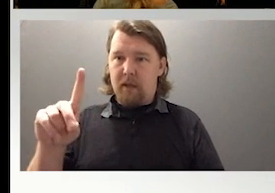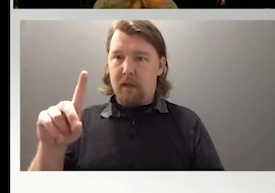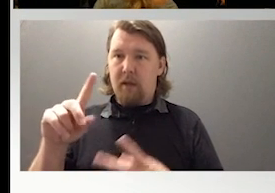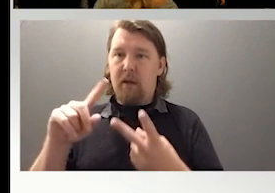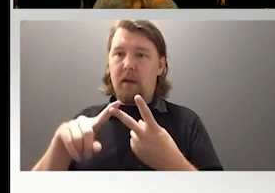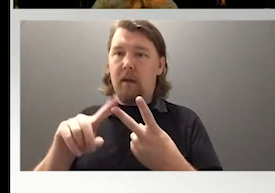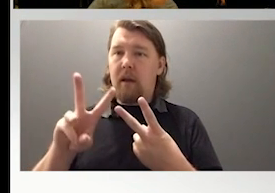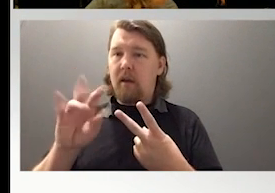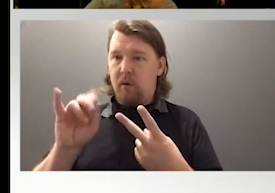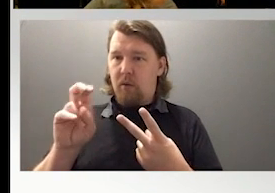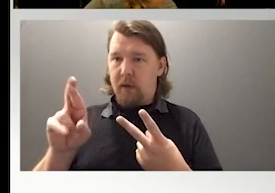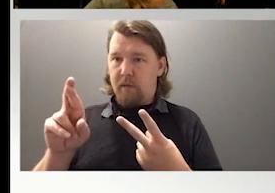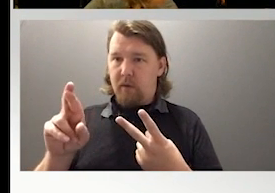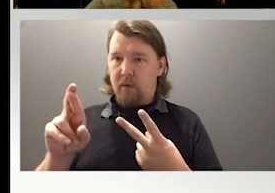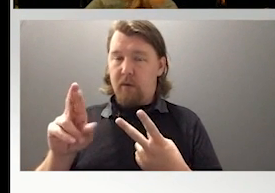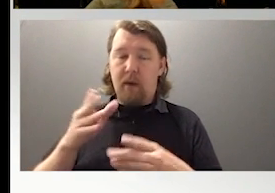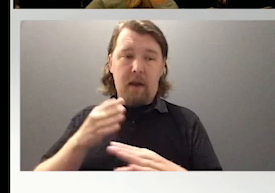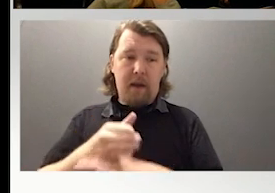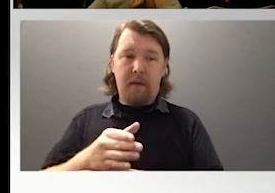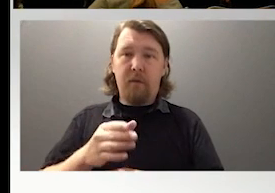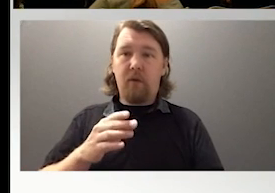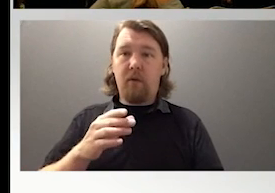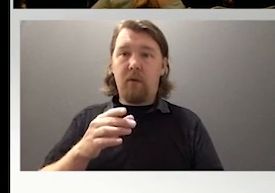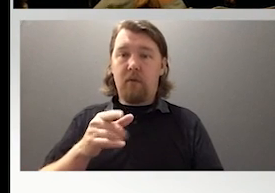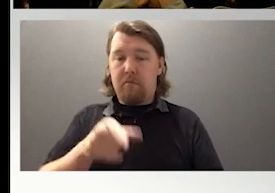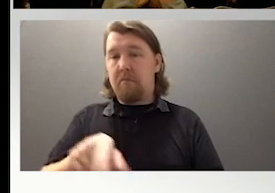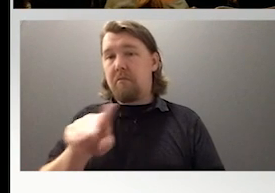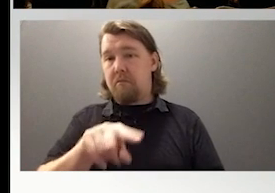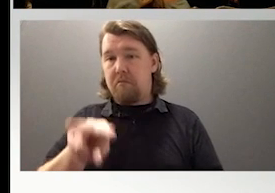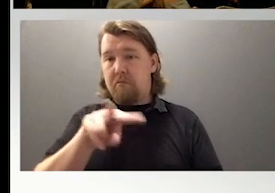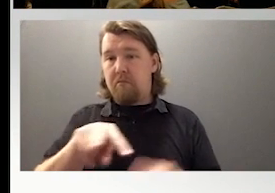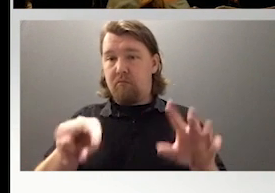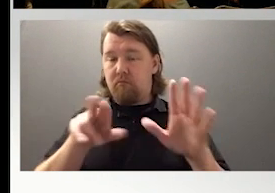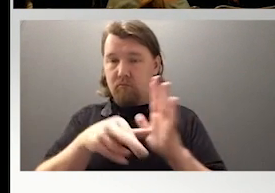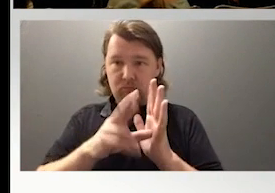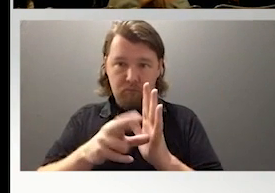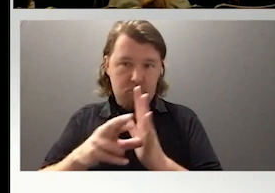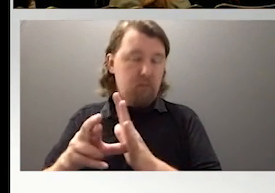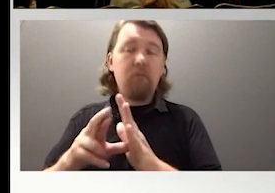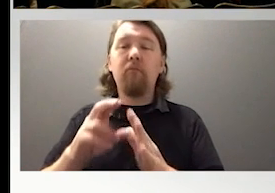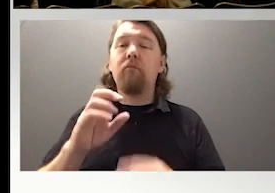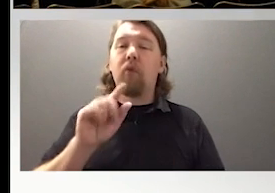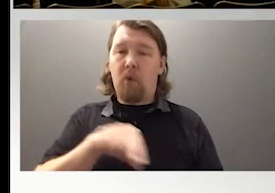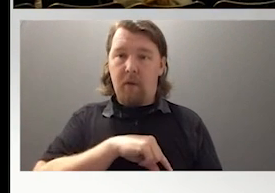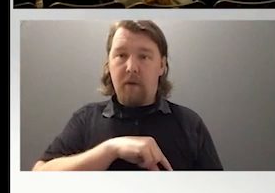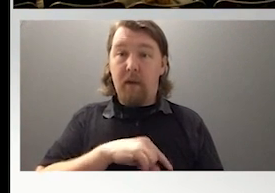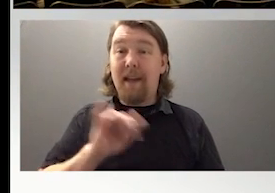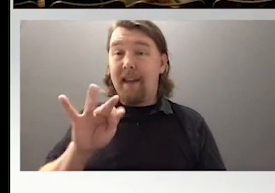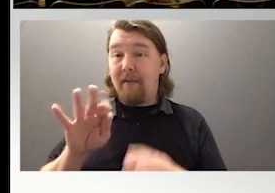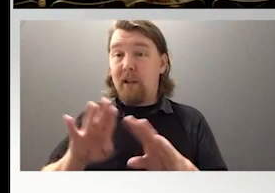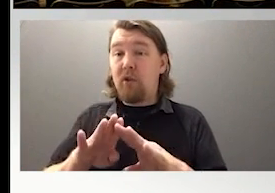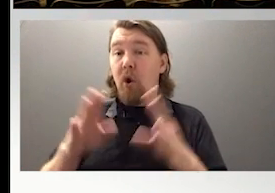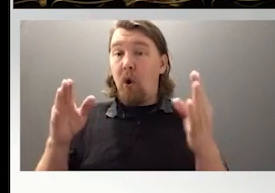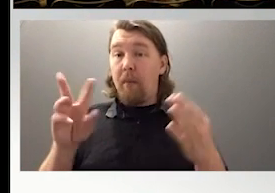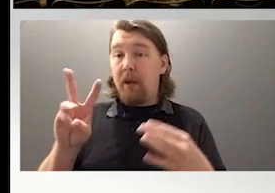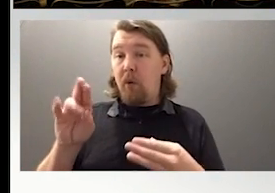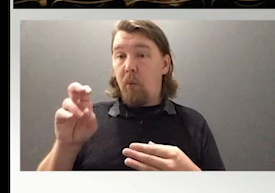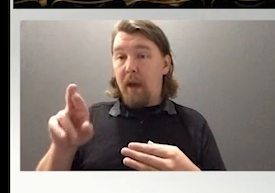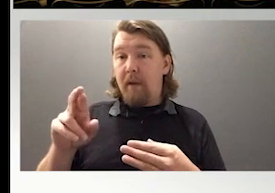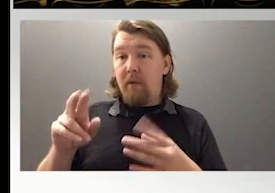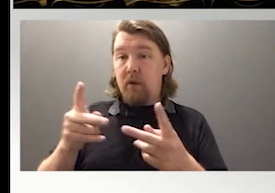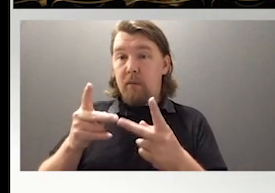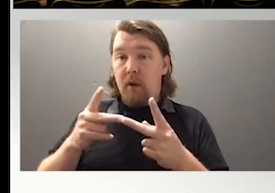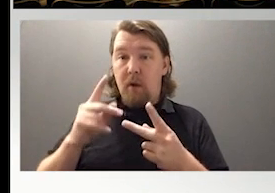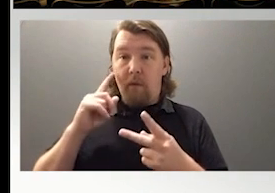waiver. Once they're determined eligible, if there is an open waiver spot for the person who's